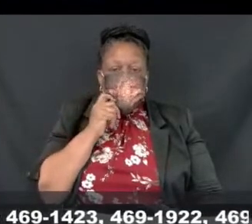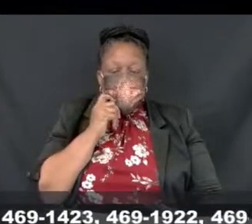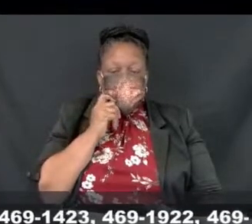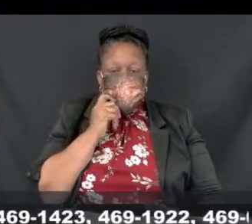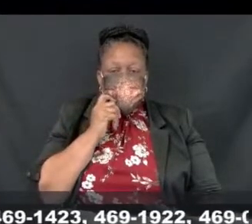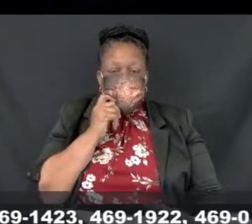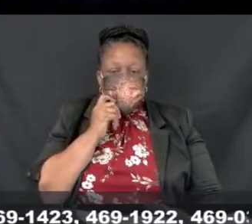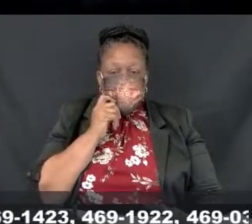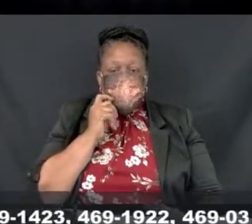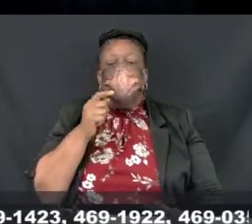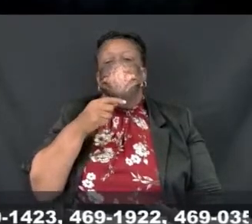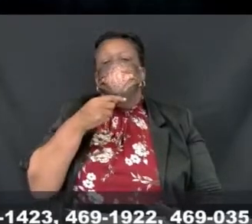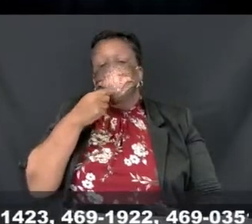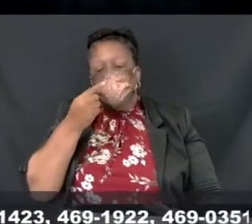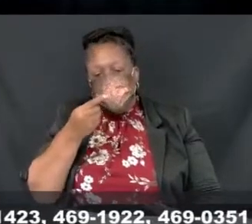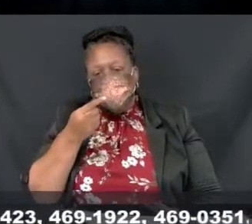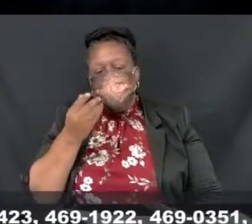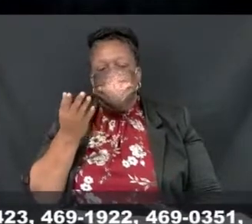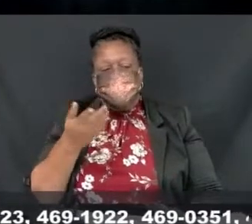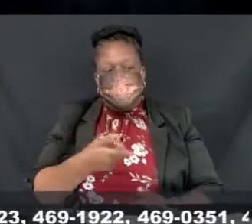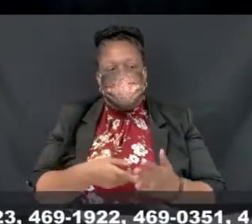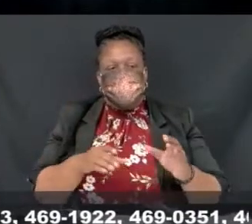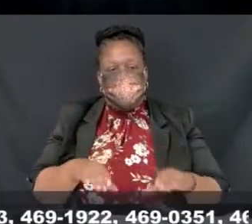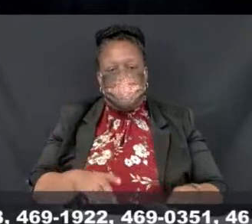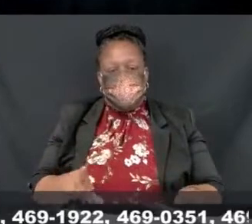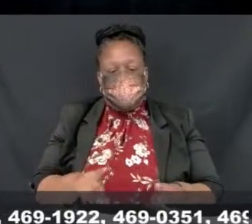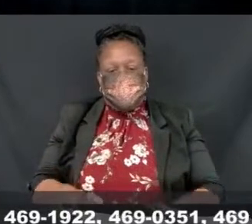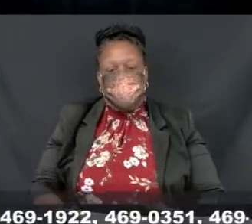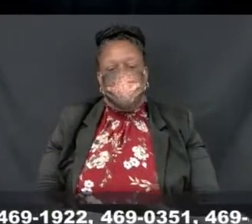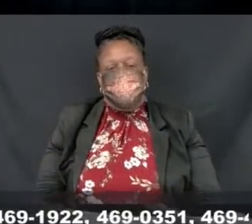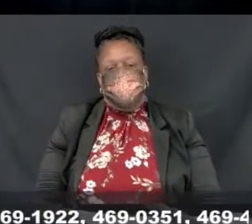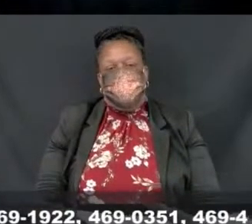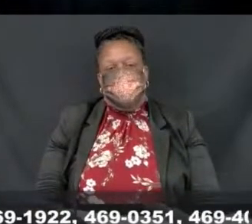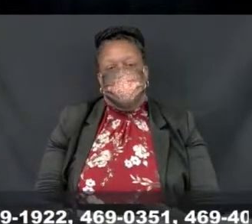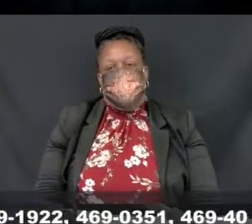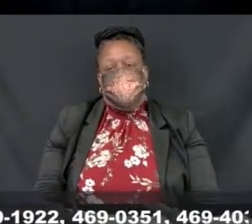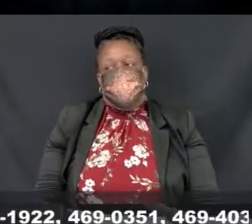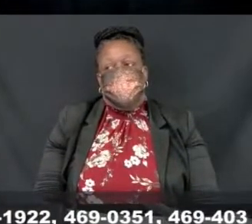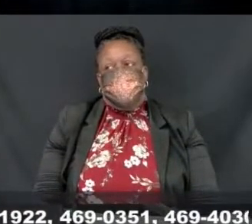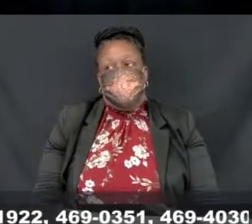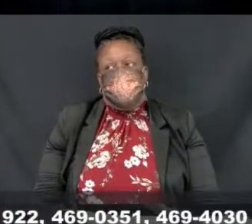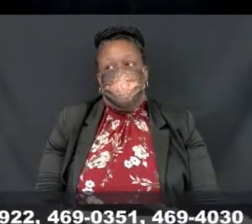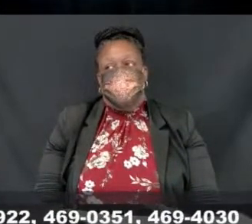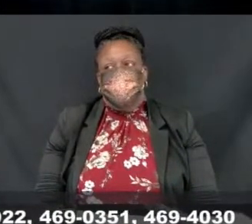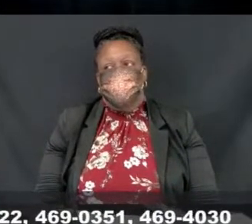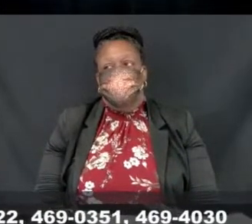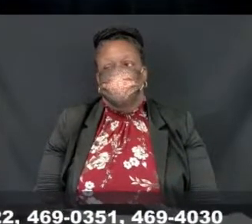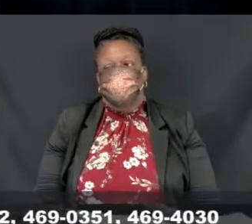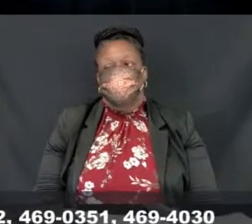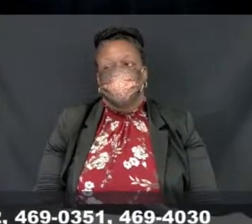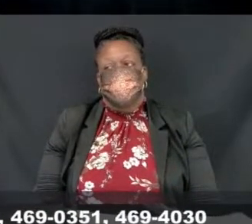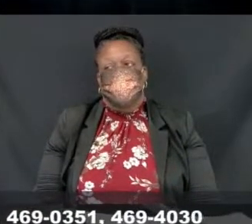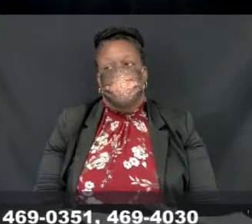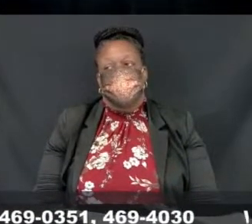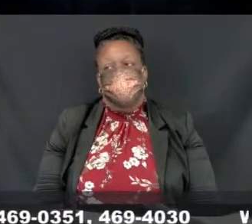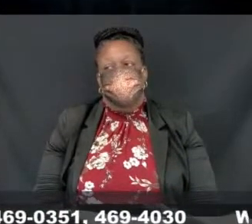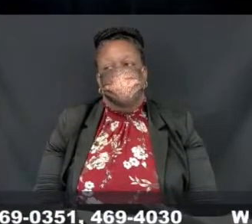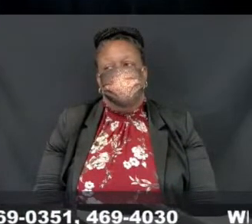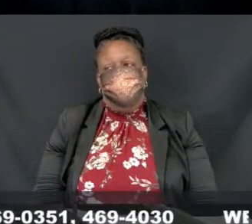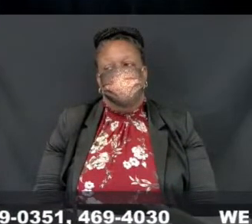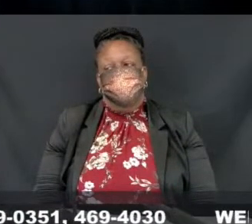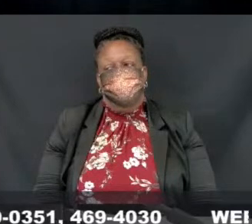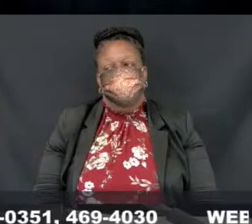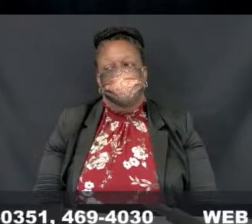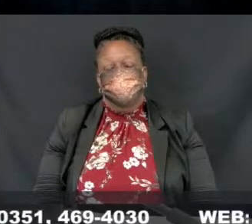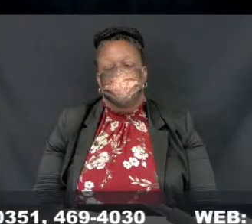of advice for us to be able to continue doing our work. Again, the other members of cabinet that listened, Premier